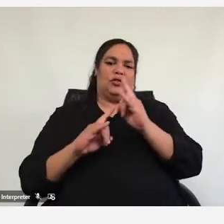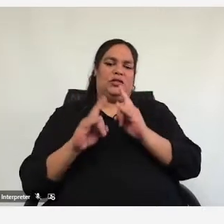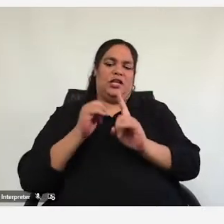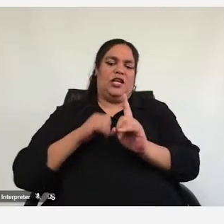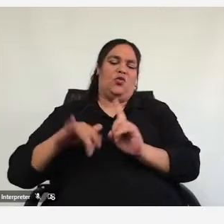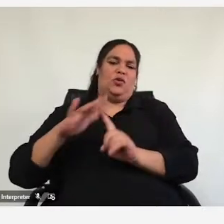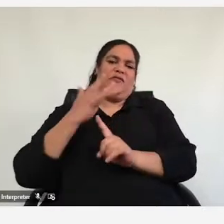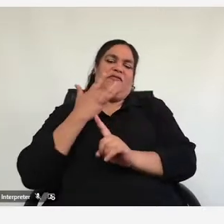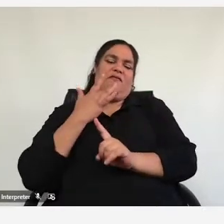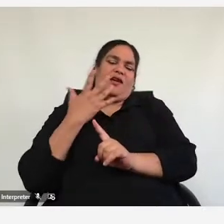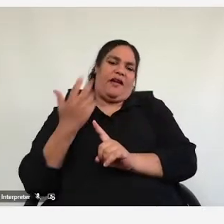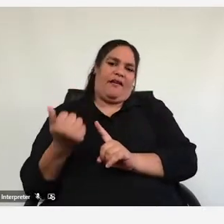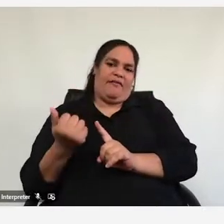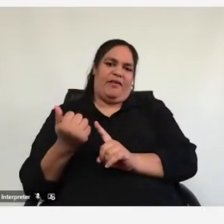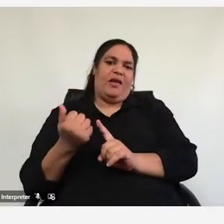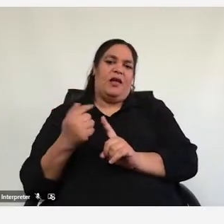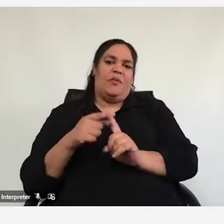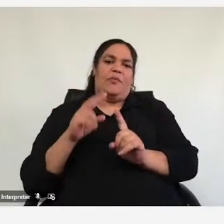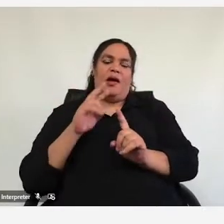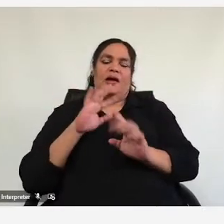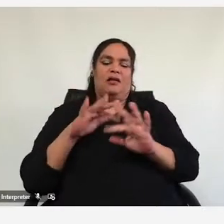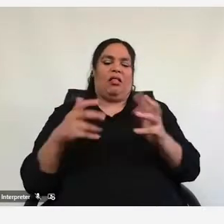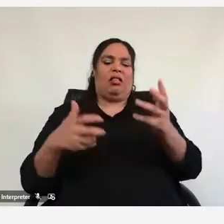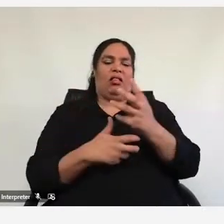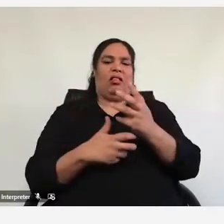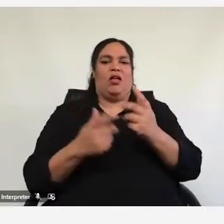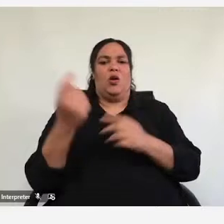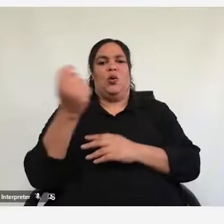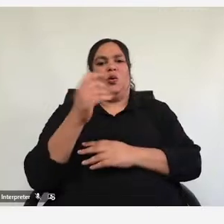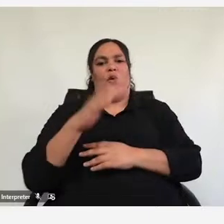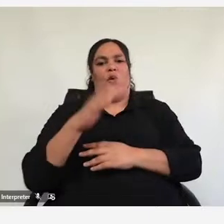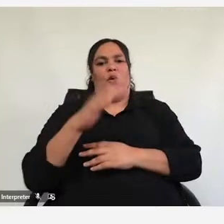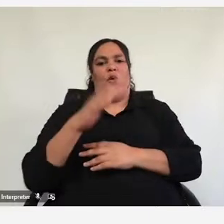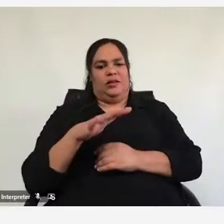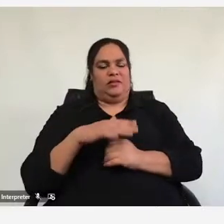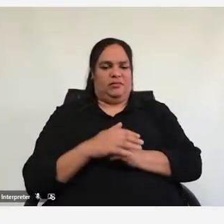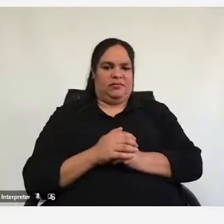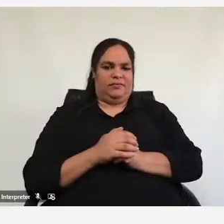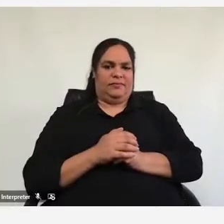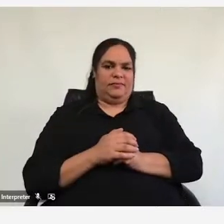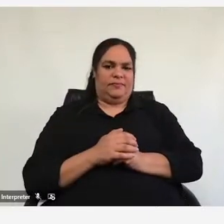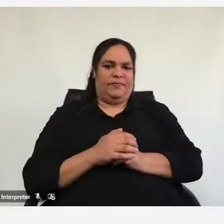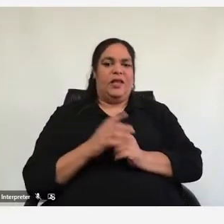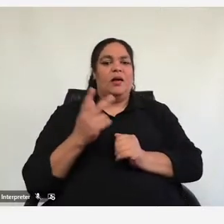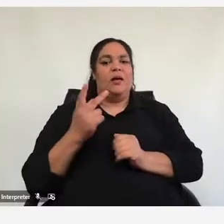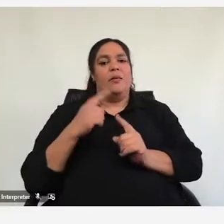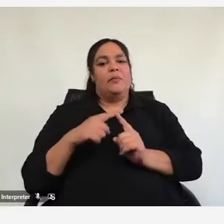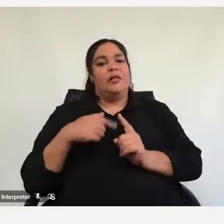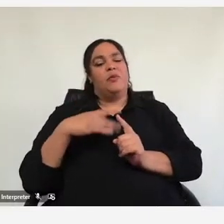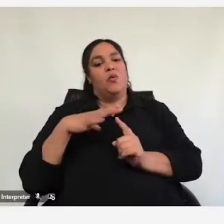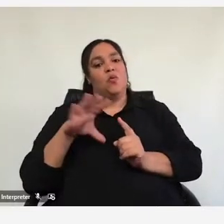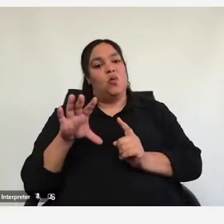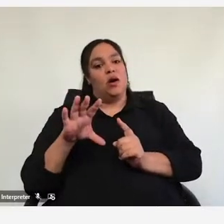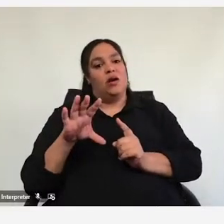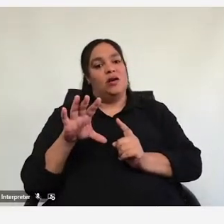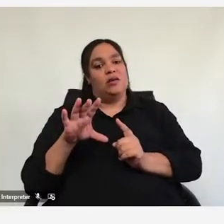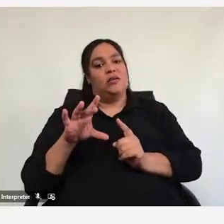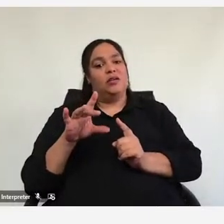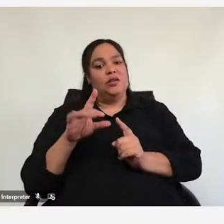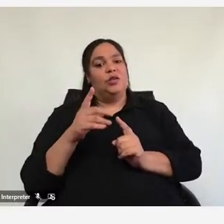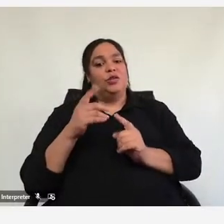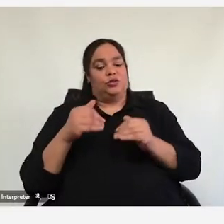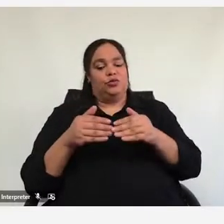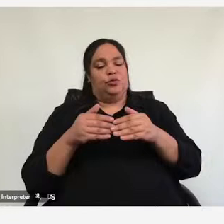areas and the misalignment against rural areas. I also want to draw a line